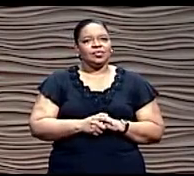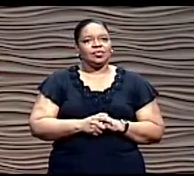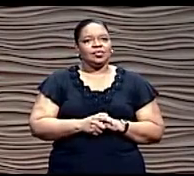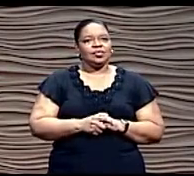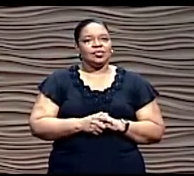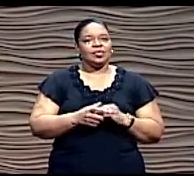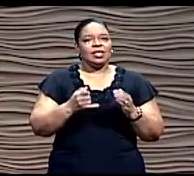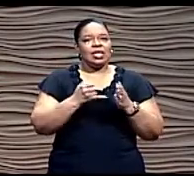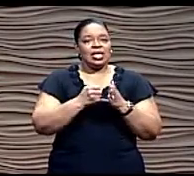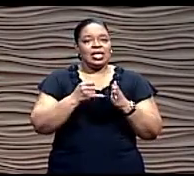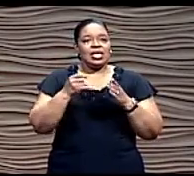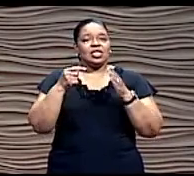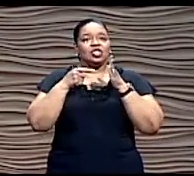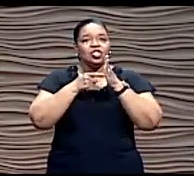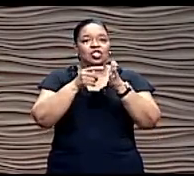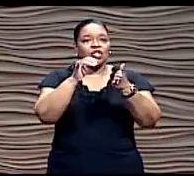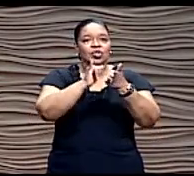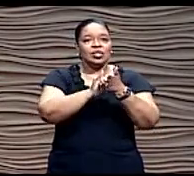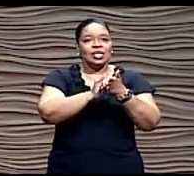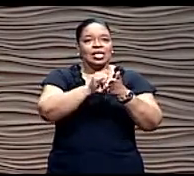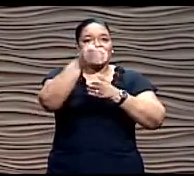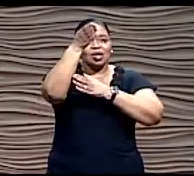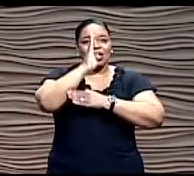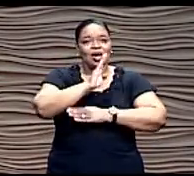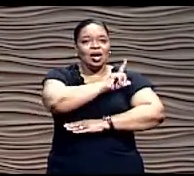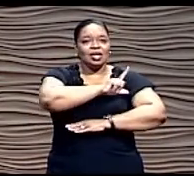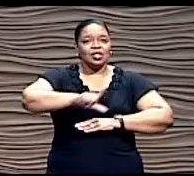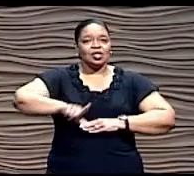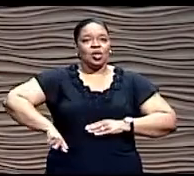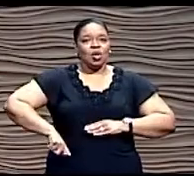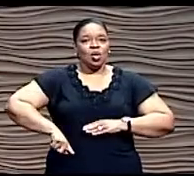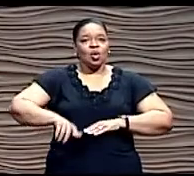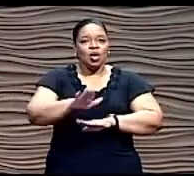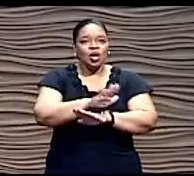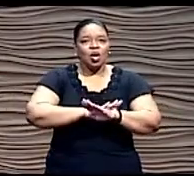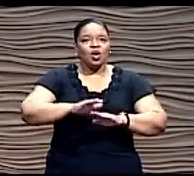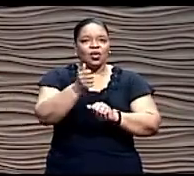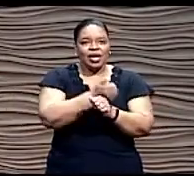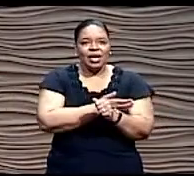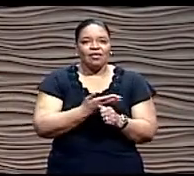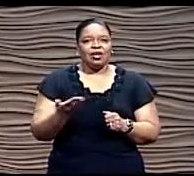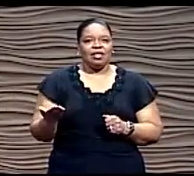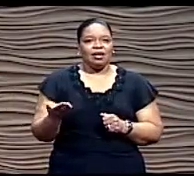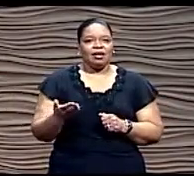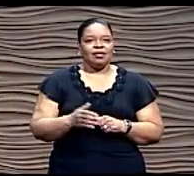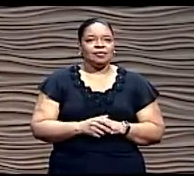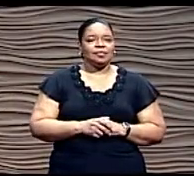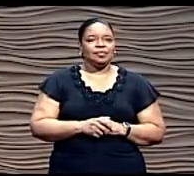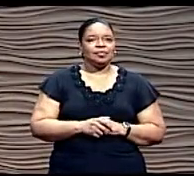It points to him that God is Lord over everything.